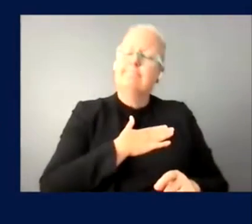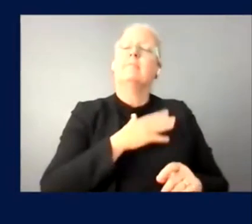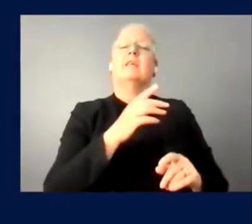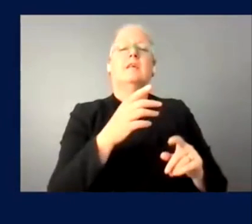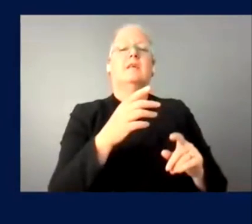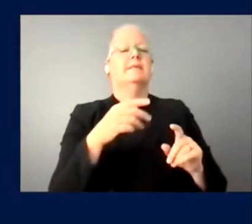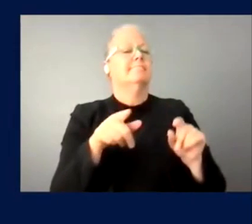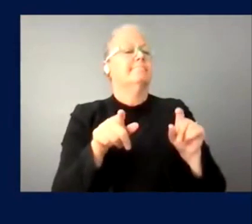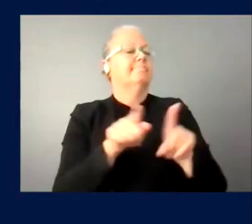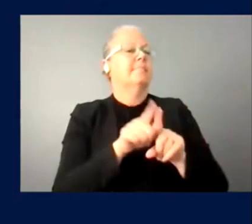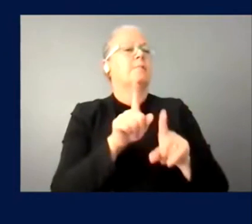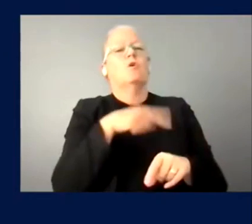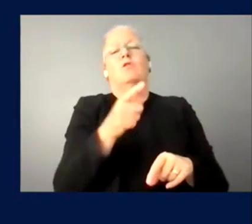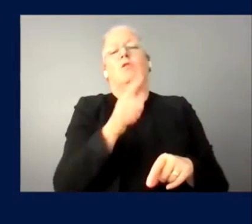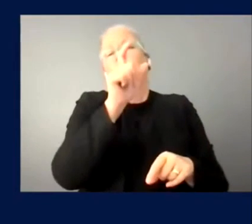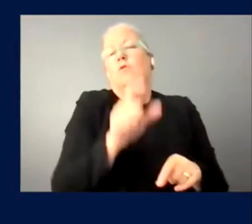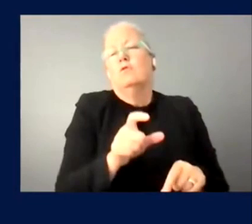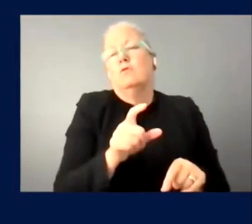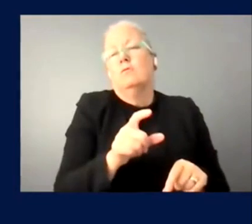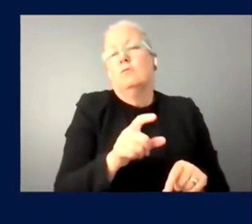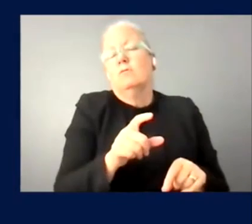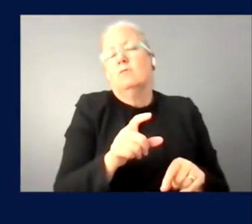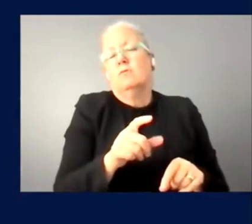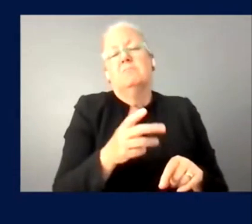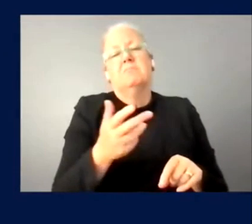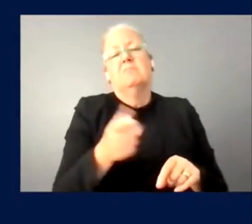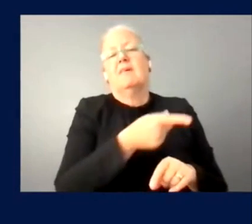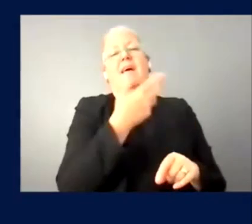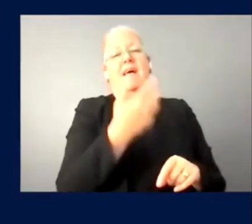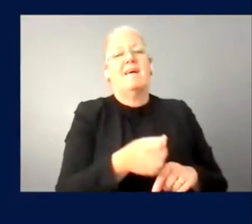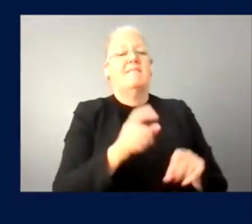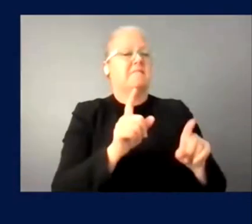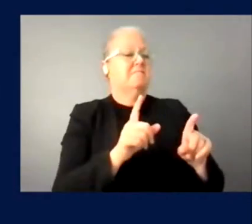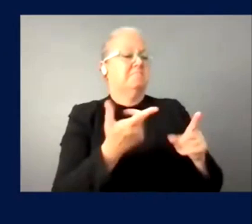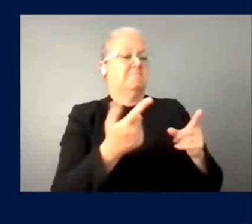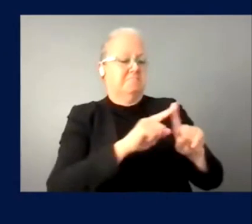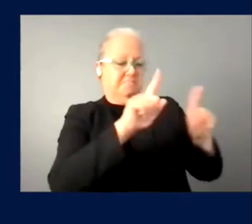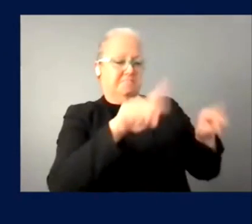to be using a stoma bag, for example.